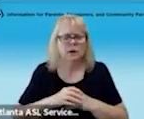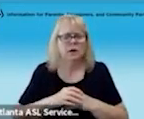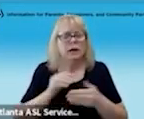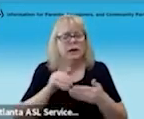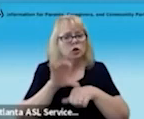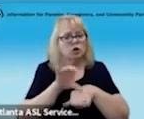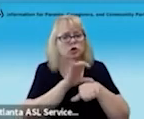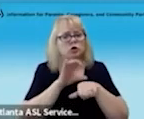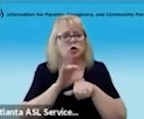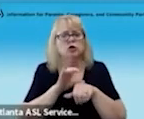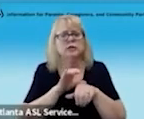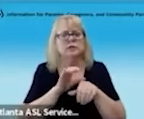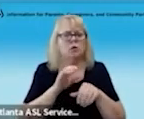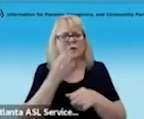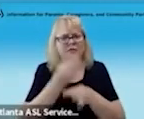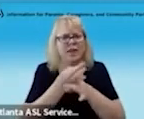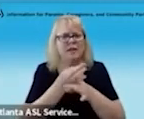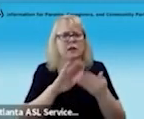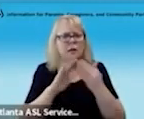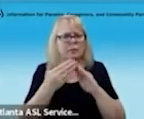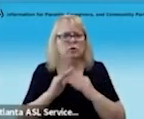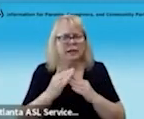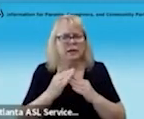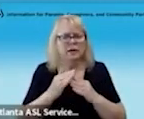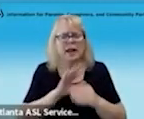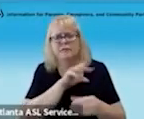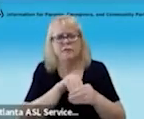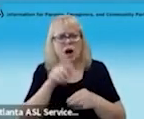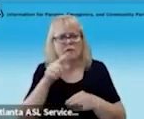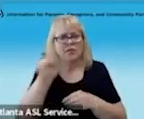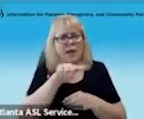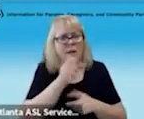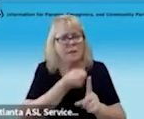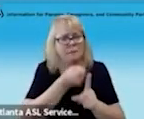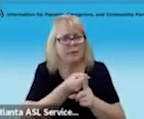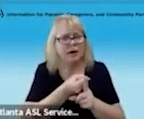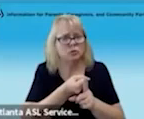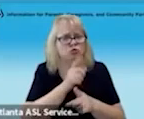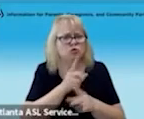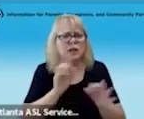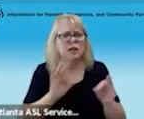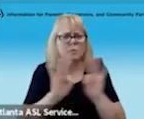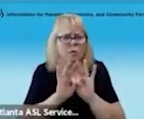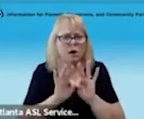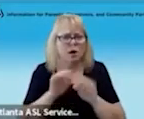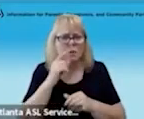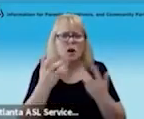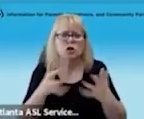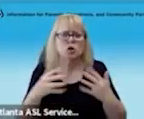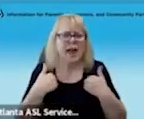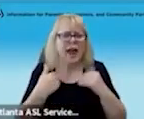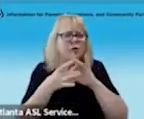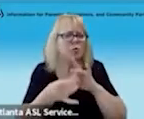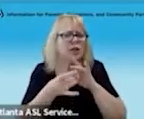who people in the community actually know and trust. And that's really, really very important. Much of the faith-based